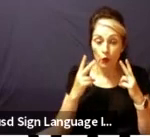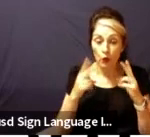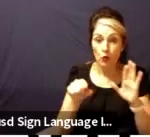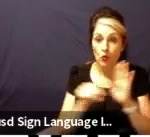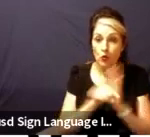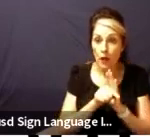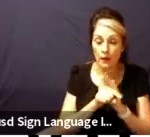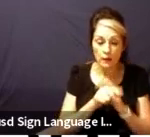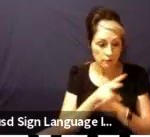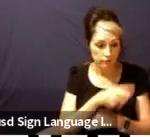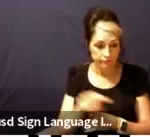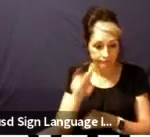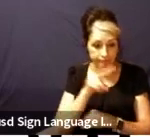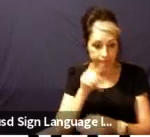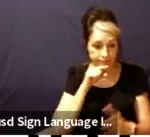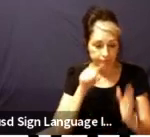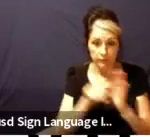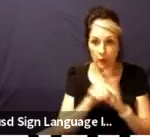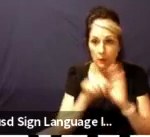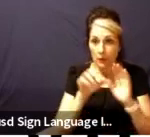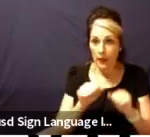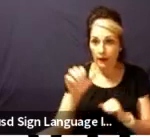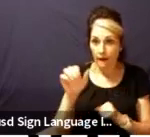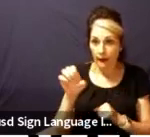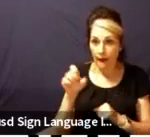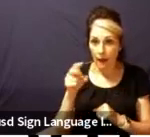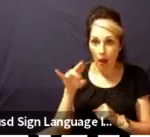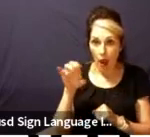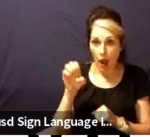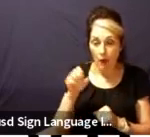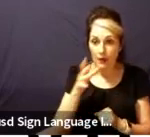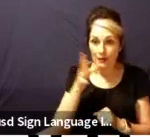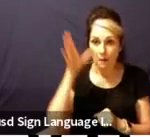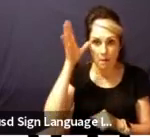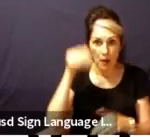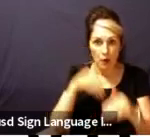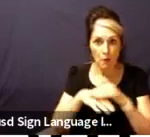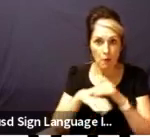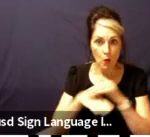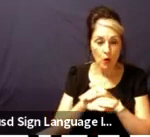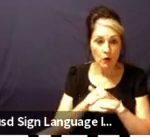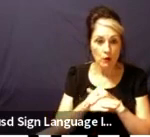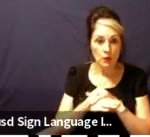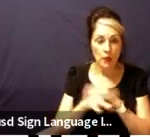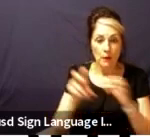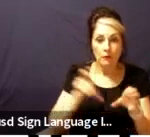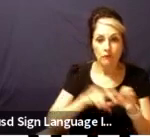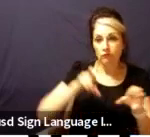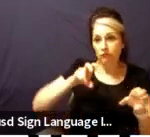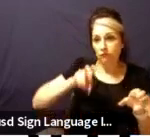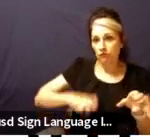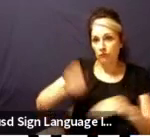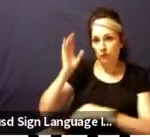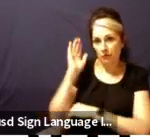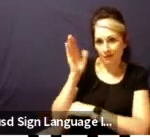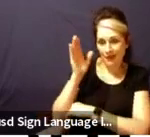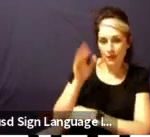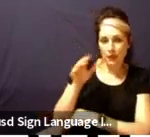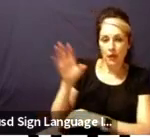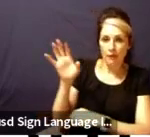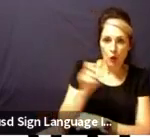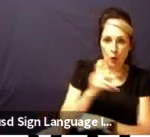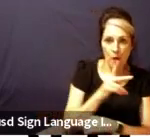and assignments in Aeries Parent Portal. I'm going to actually jump out of this presentation here and go